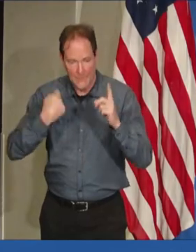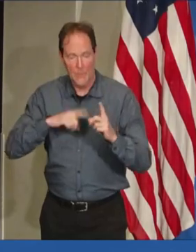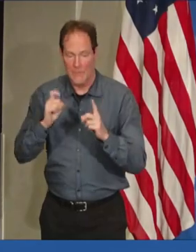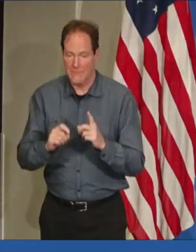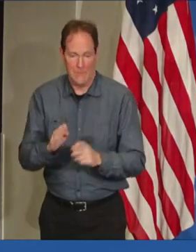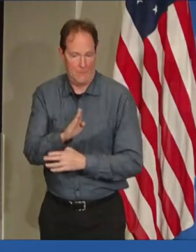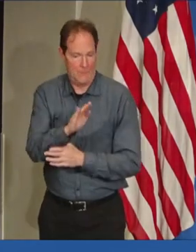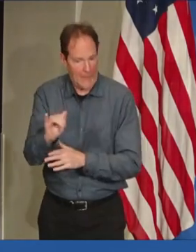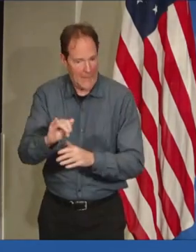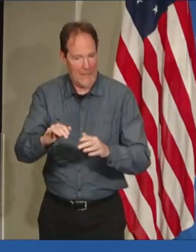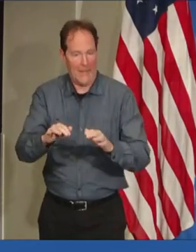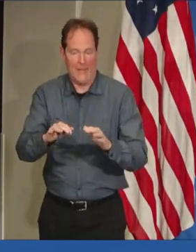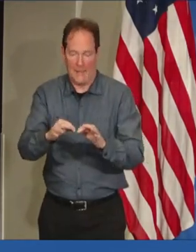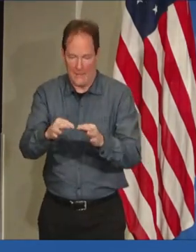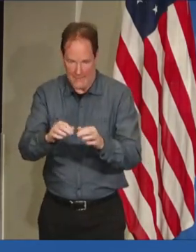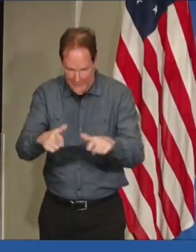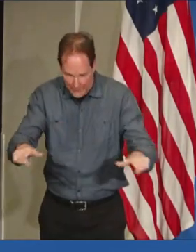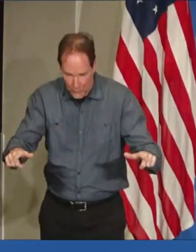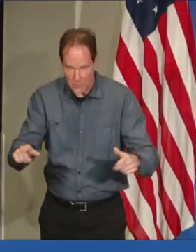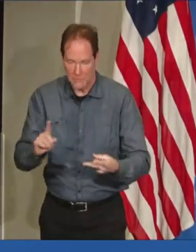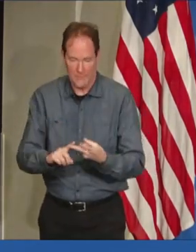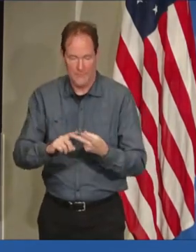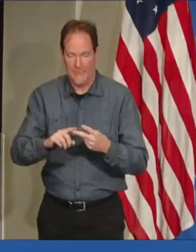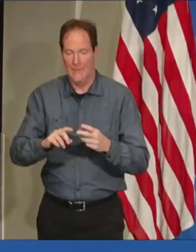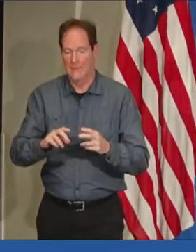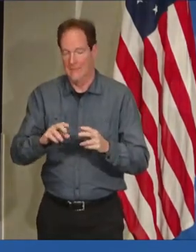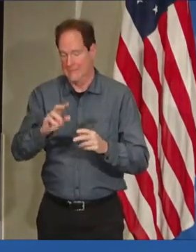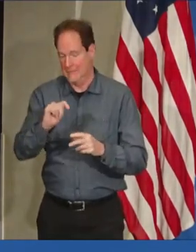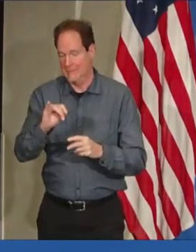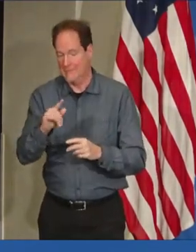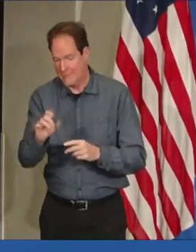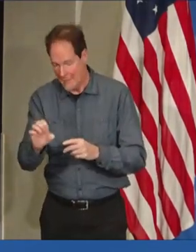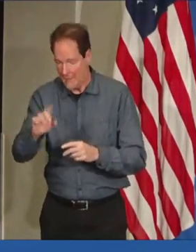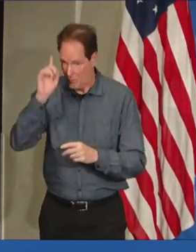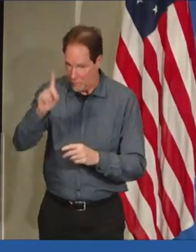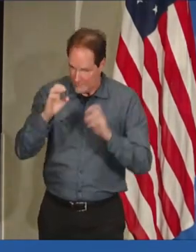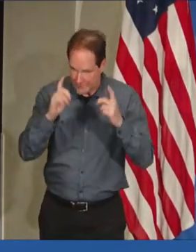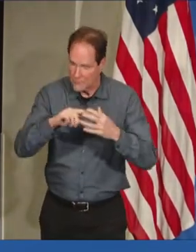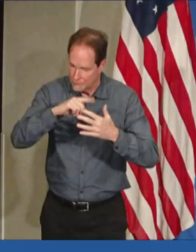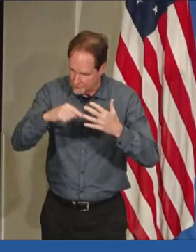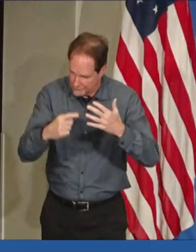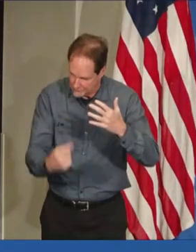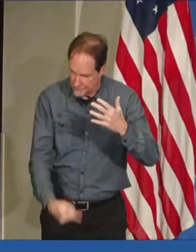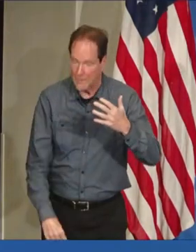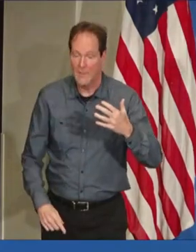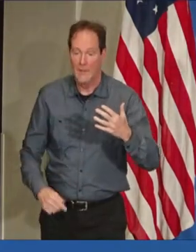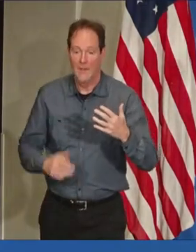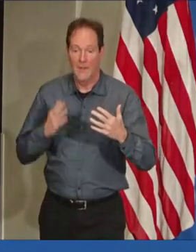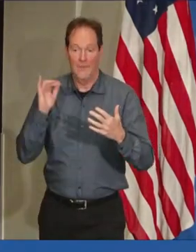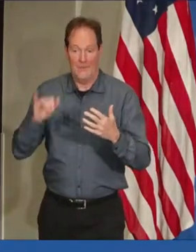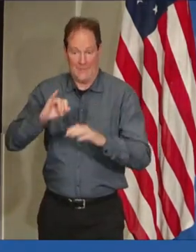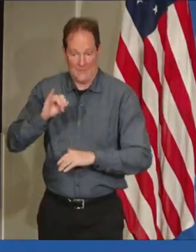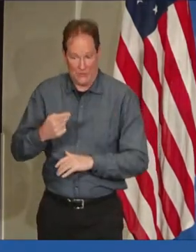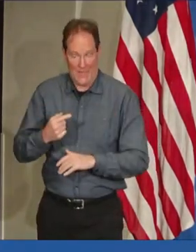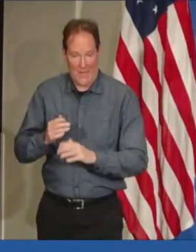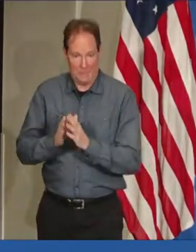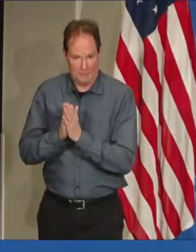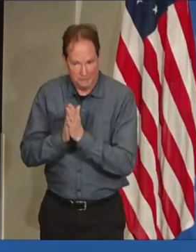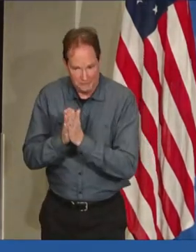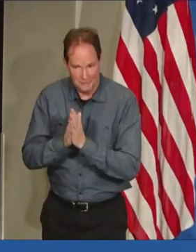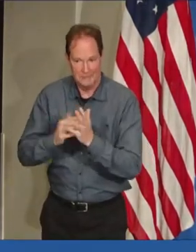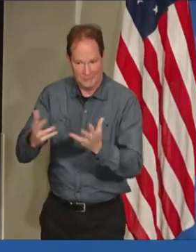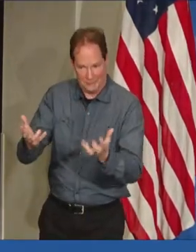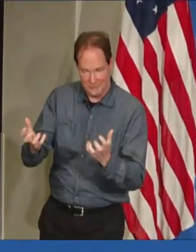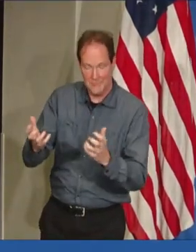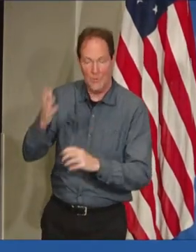bilingual education and Title I education, on and on. And so the reason why I was interested in this job was